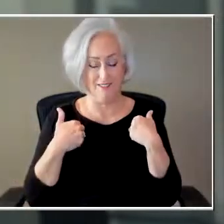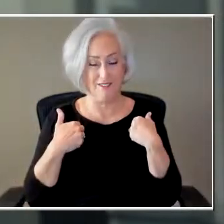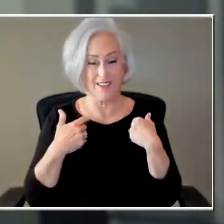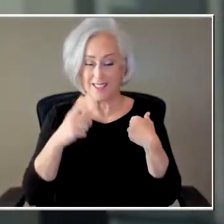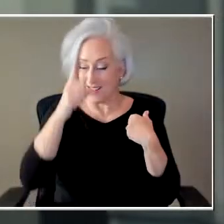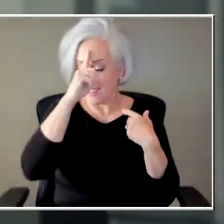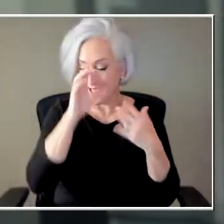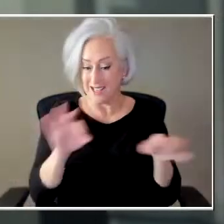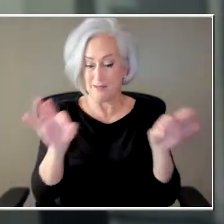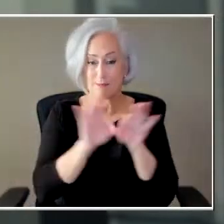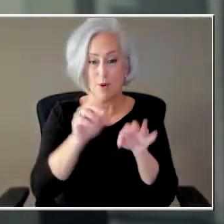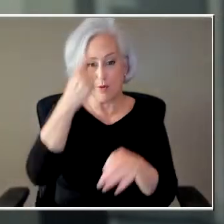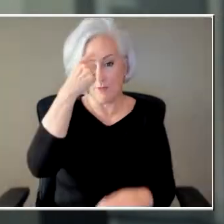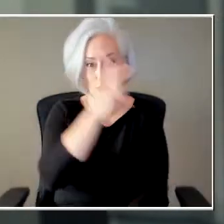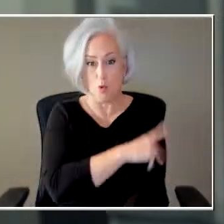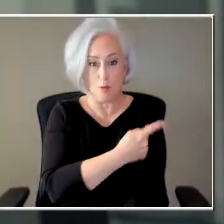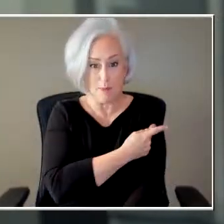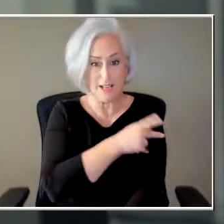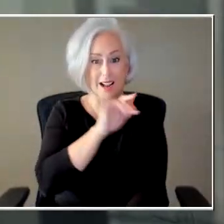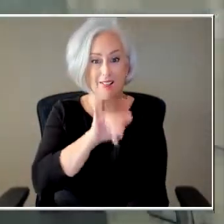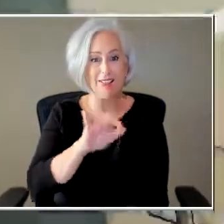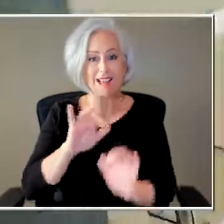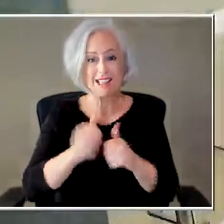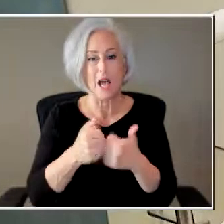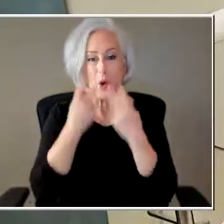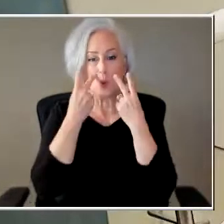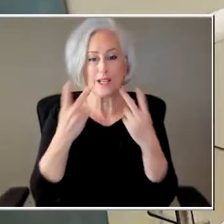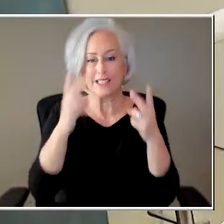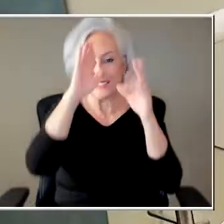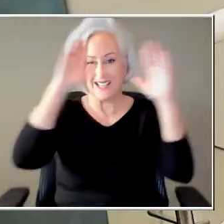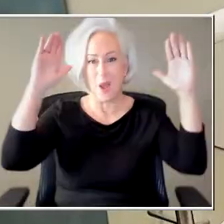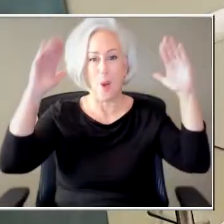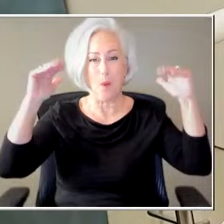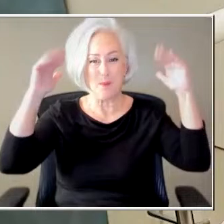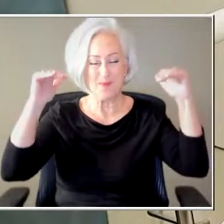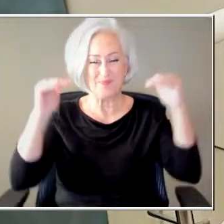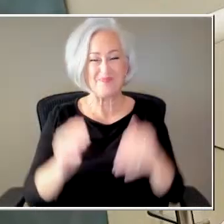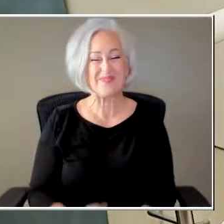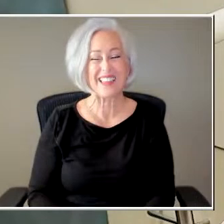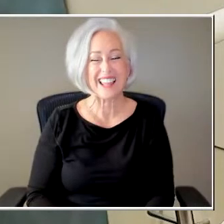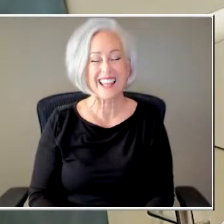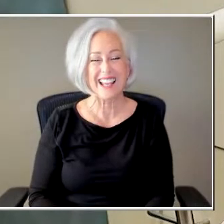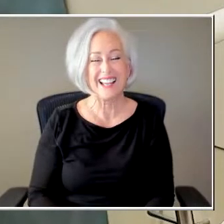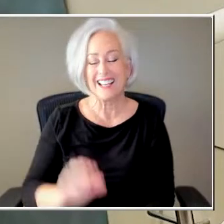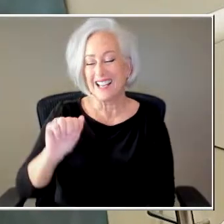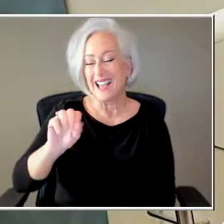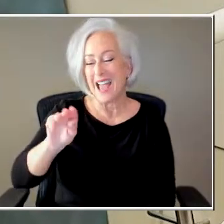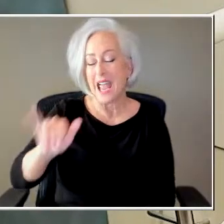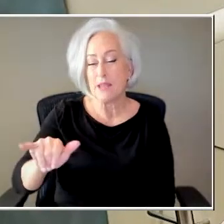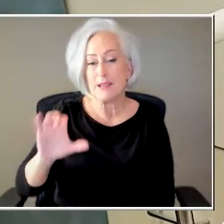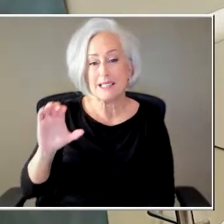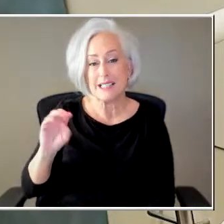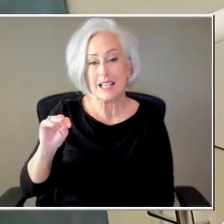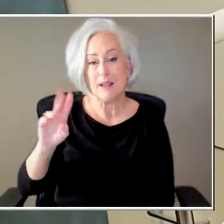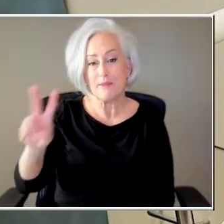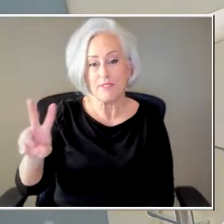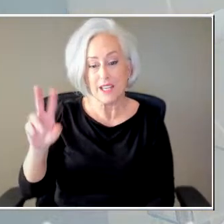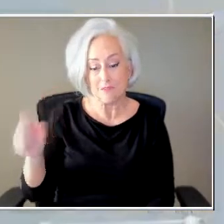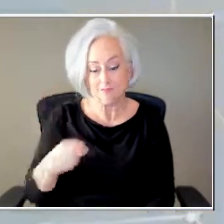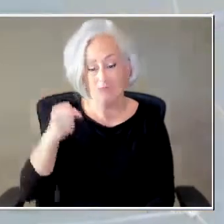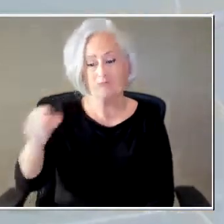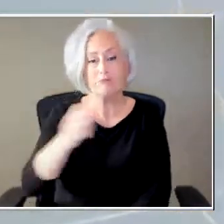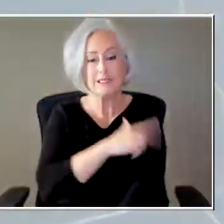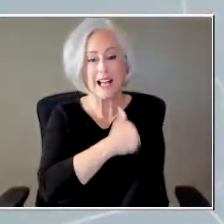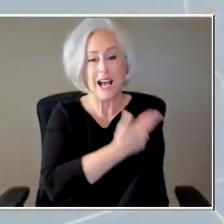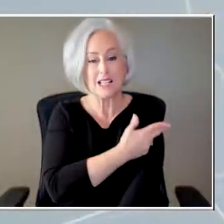because that's a way that we can see hope, right? And Amy, CMV put you back in the hospital on the same unit where you were